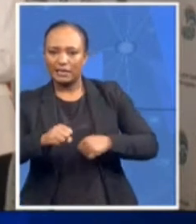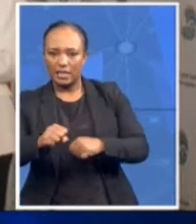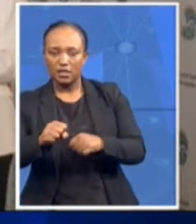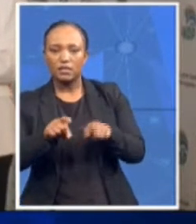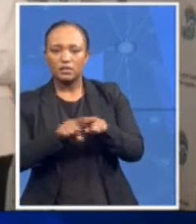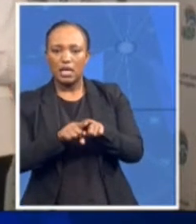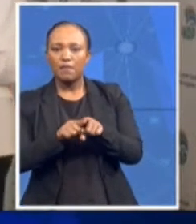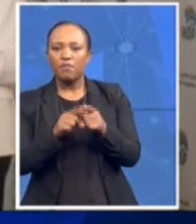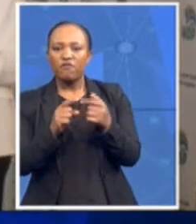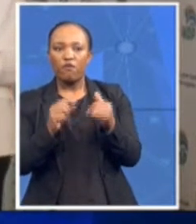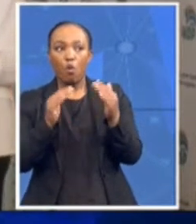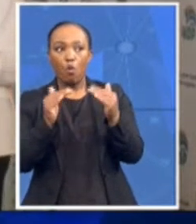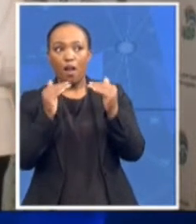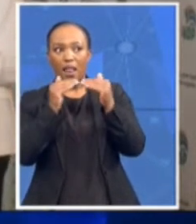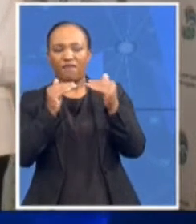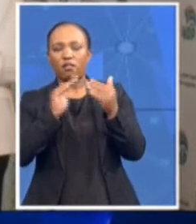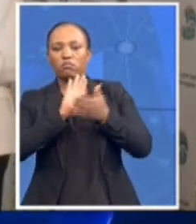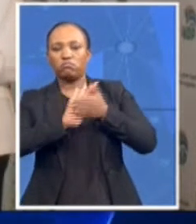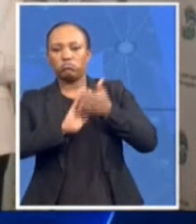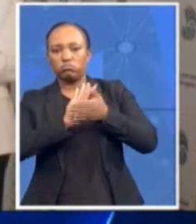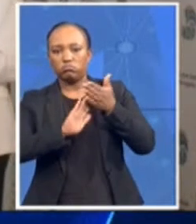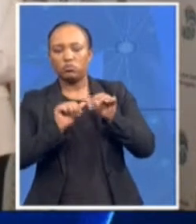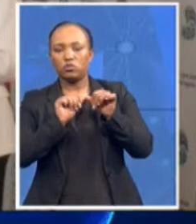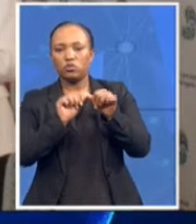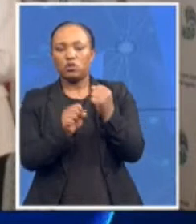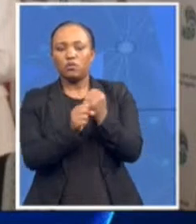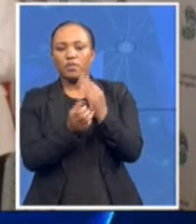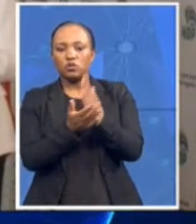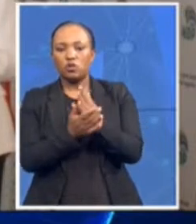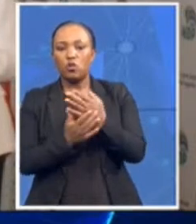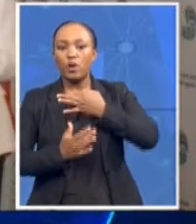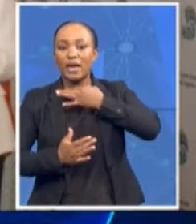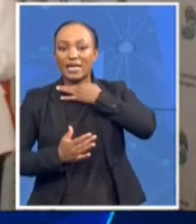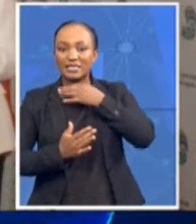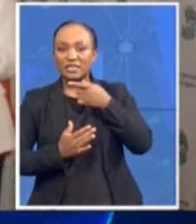to enhancing the risk maturity level of the organization.